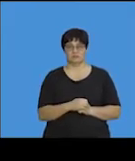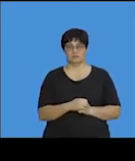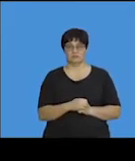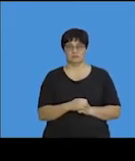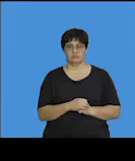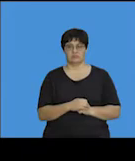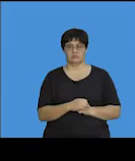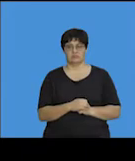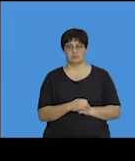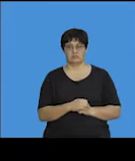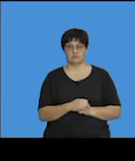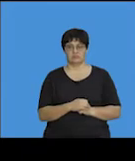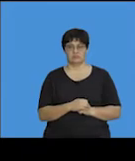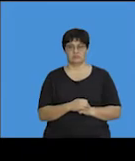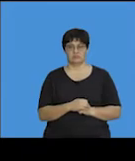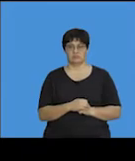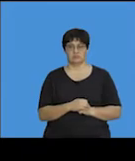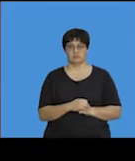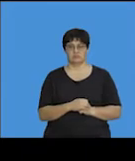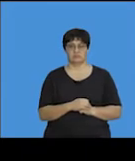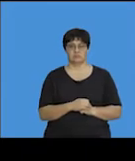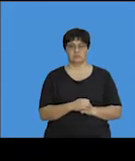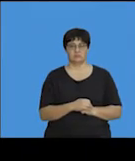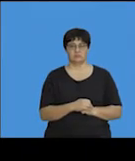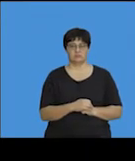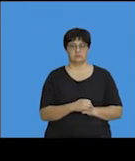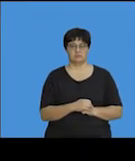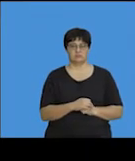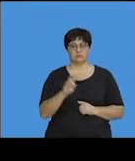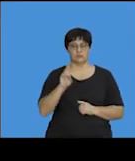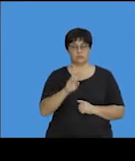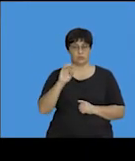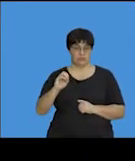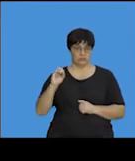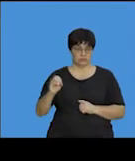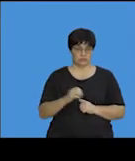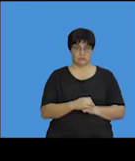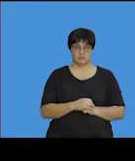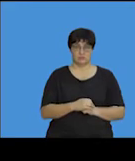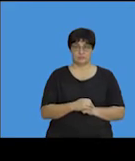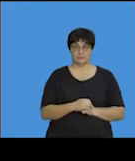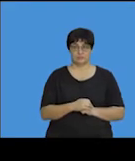Oh, 90,000, extra 0. Let's do the 200.